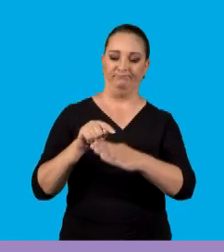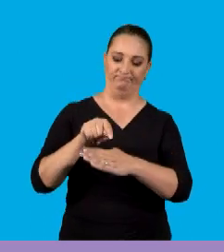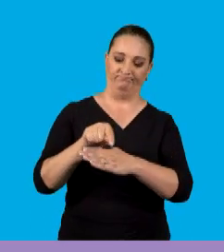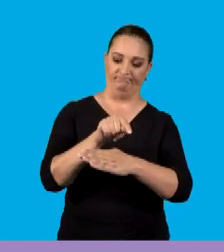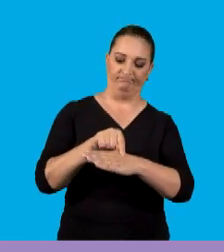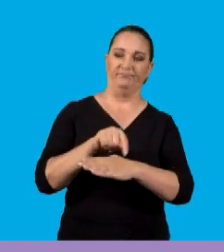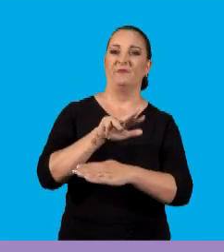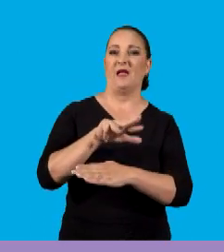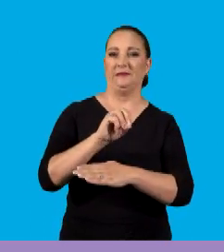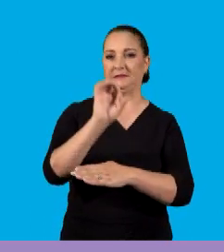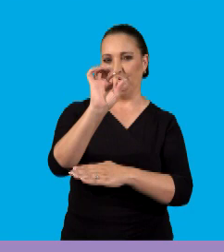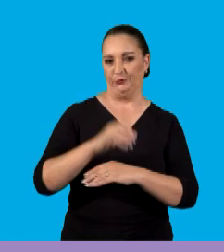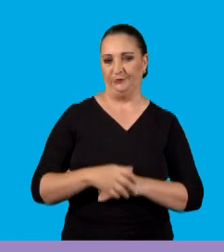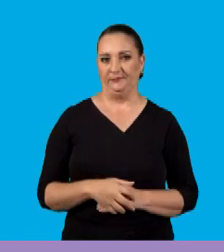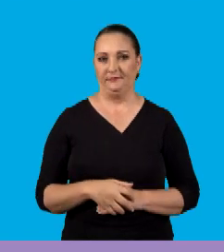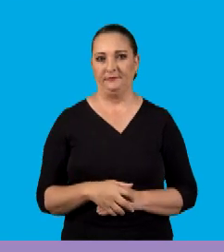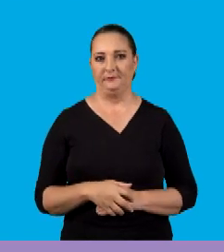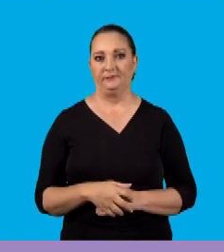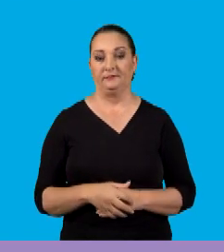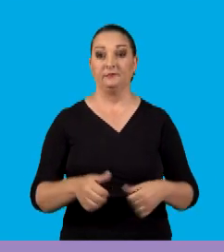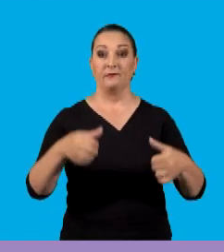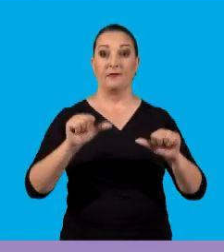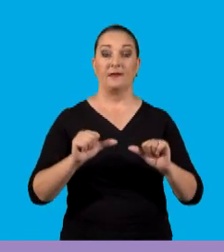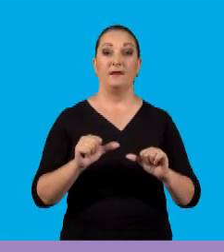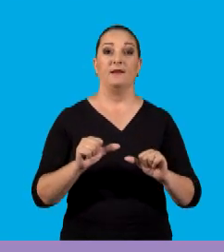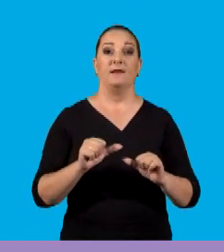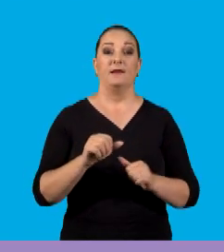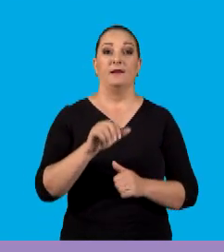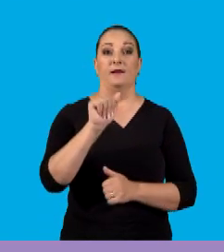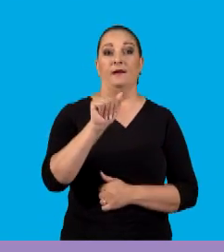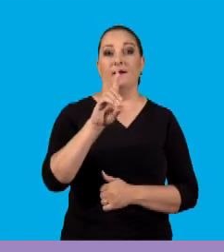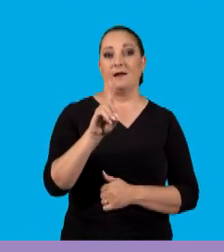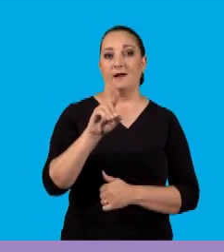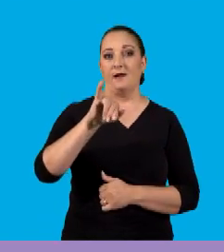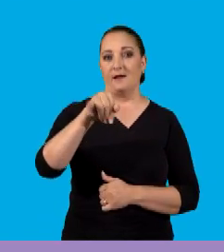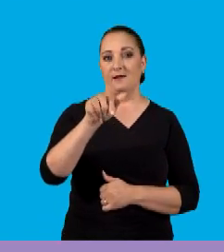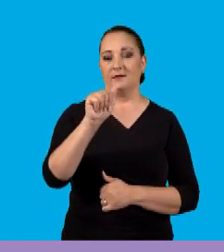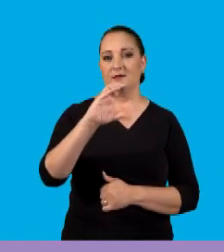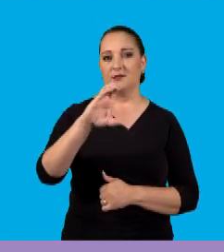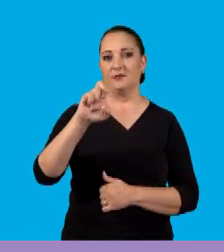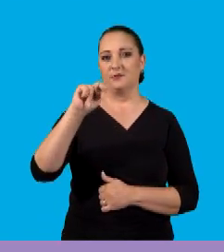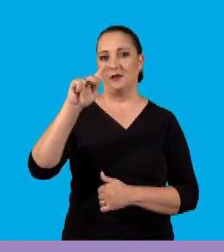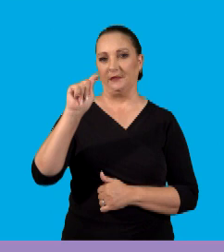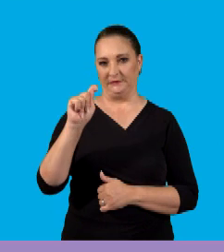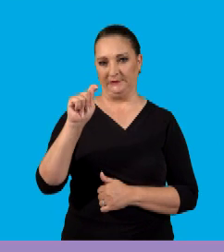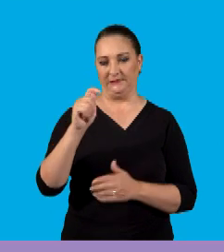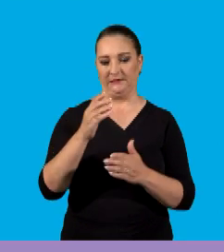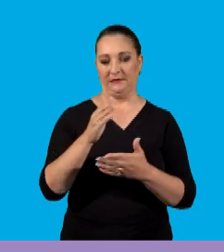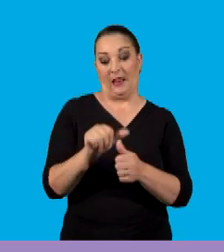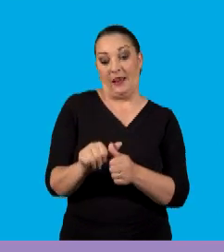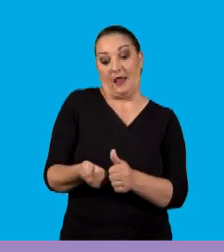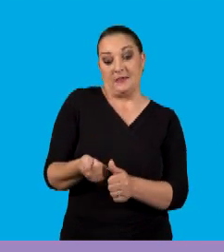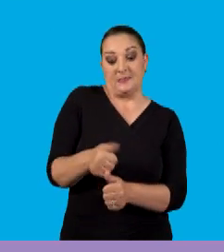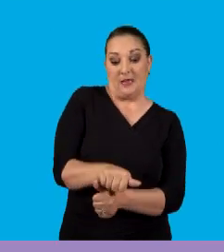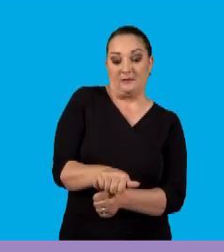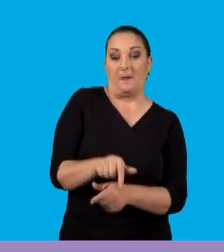to as perpendicular lines. Then we also looked at adjacent angles, and we said they are next to one